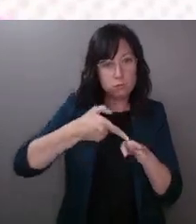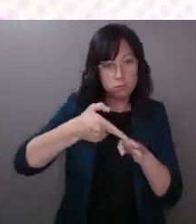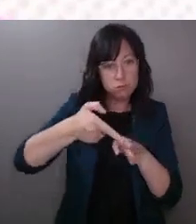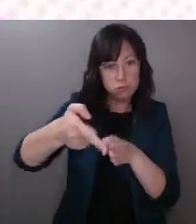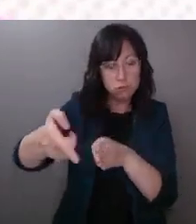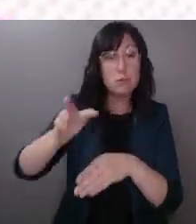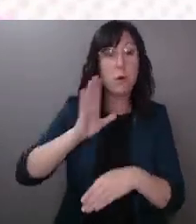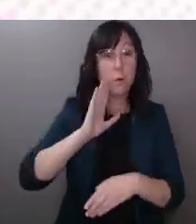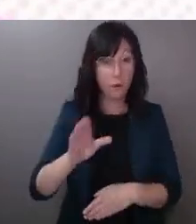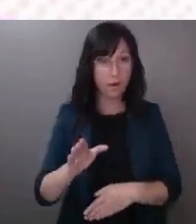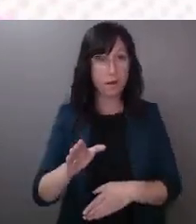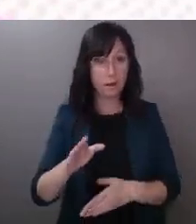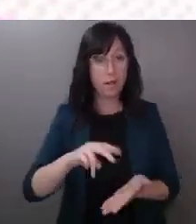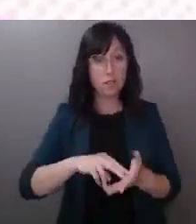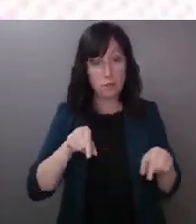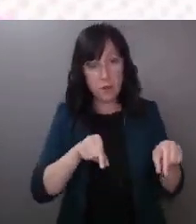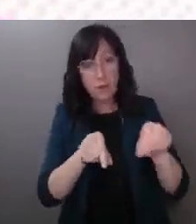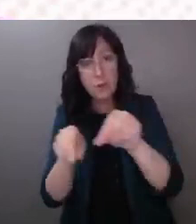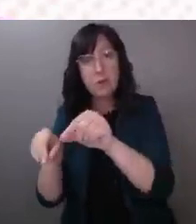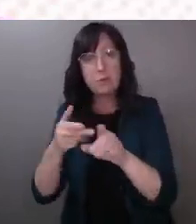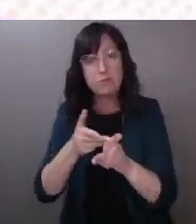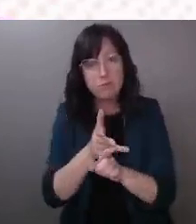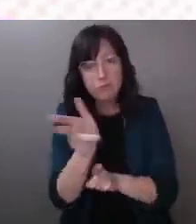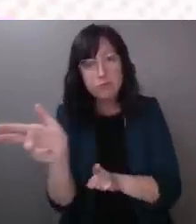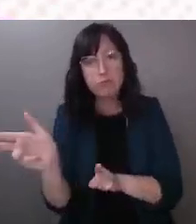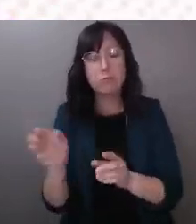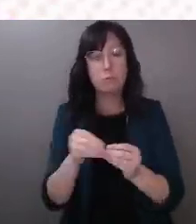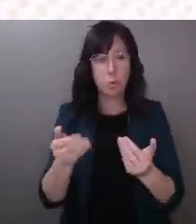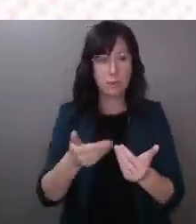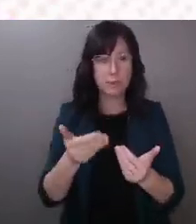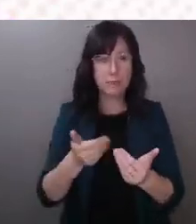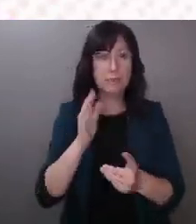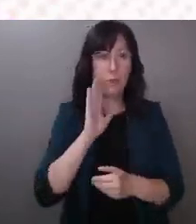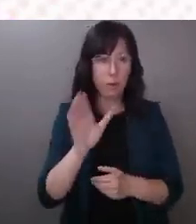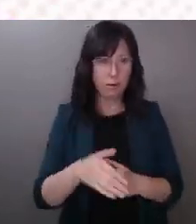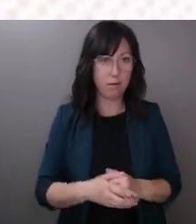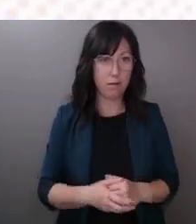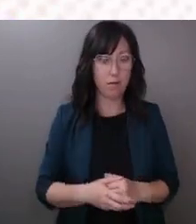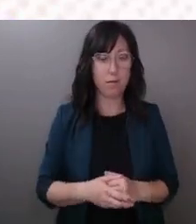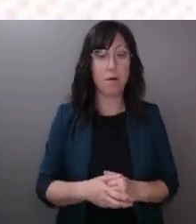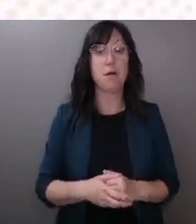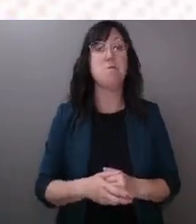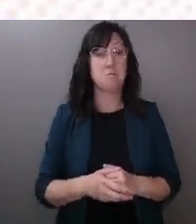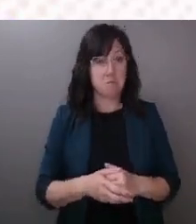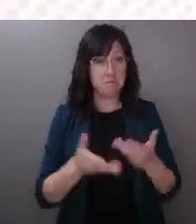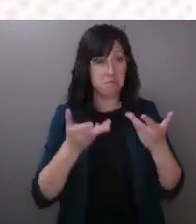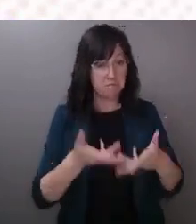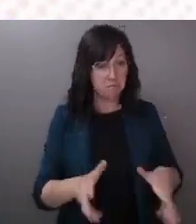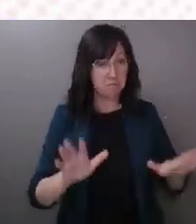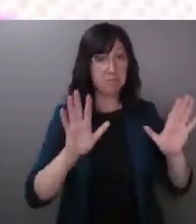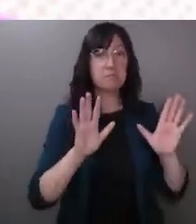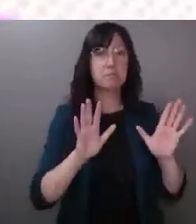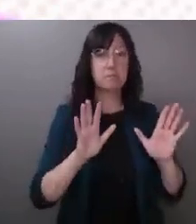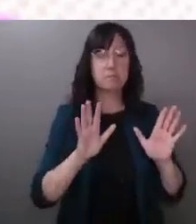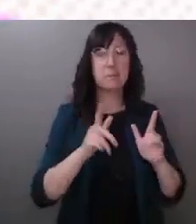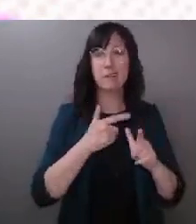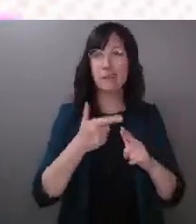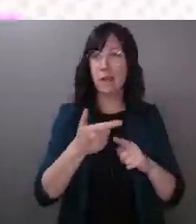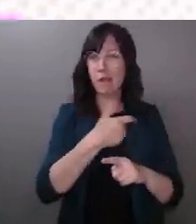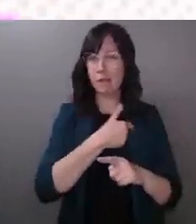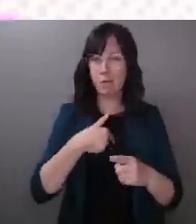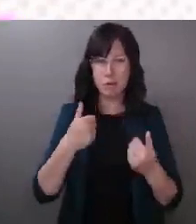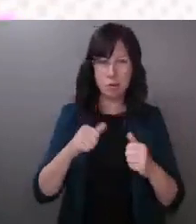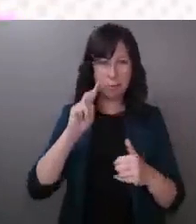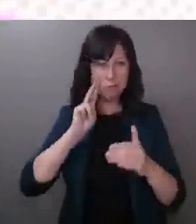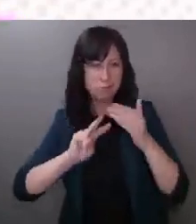the rails. That should work well. And then after that, we have to take